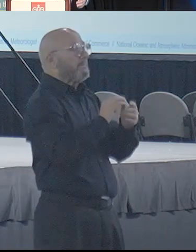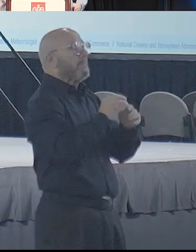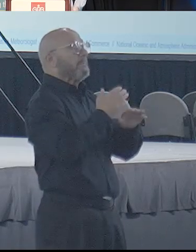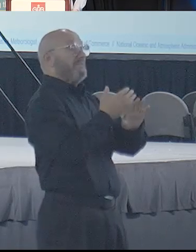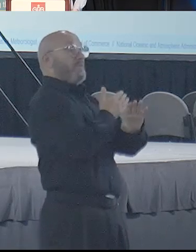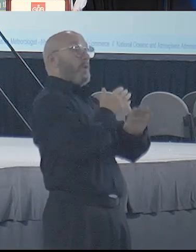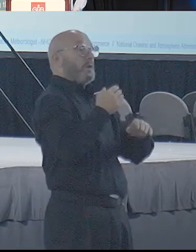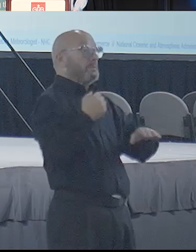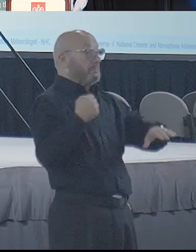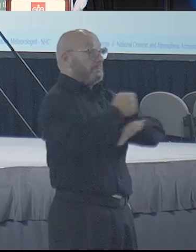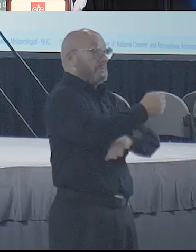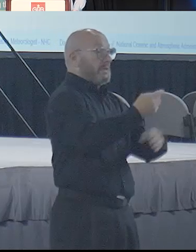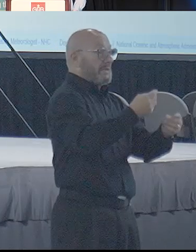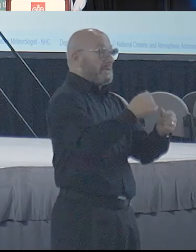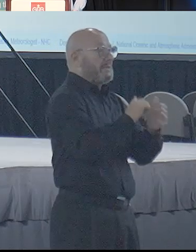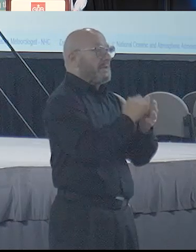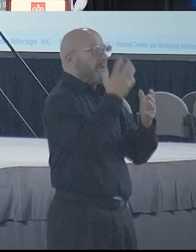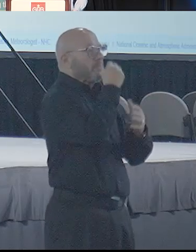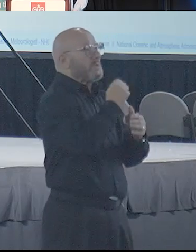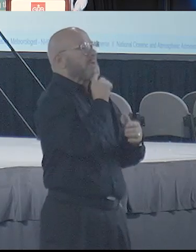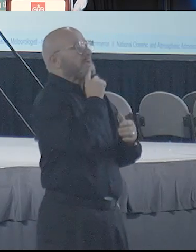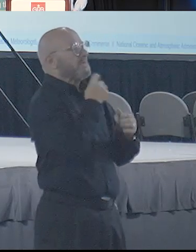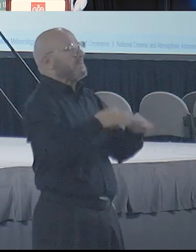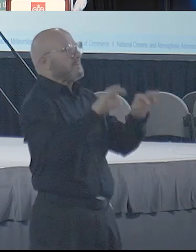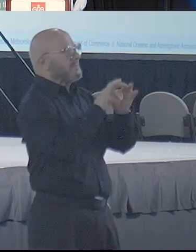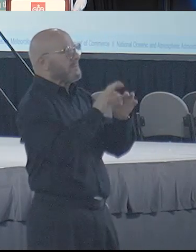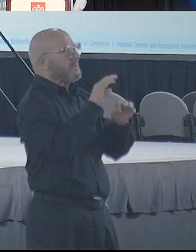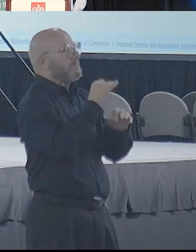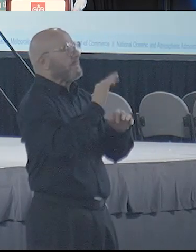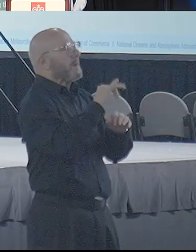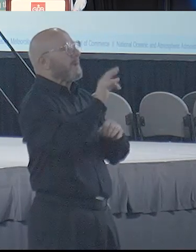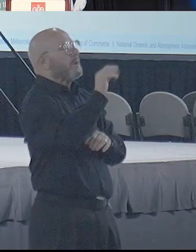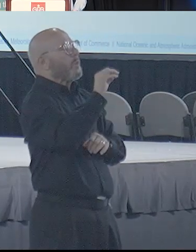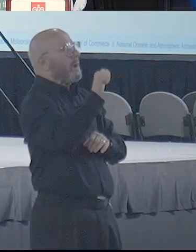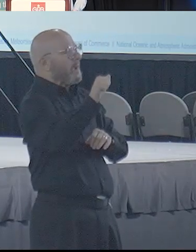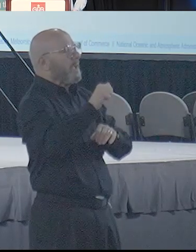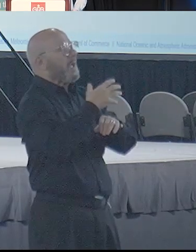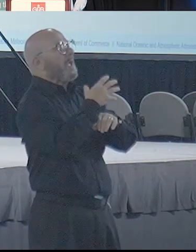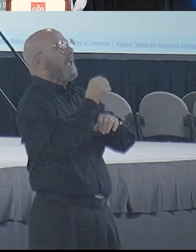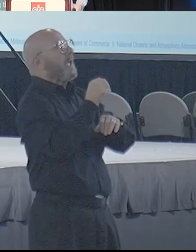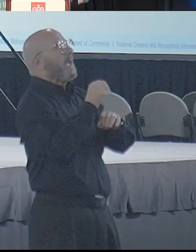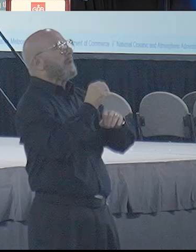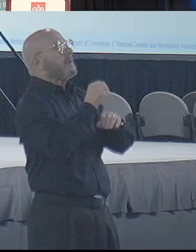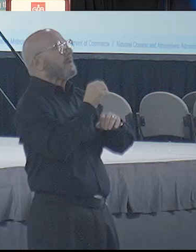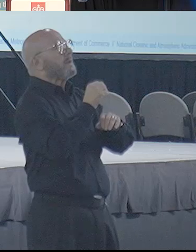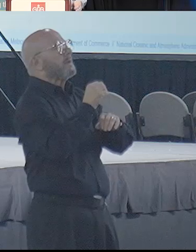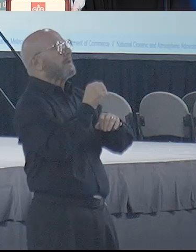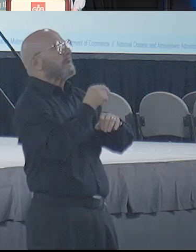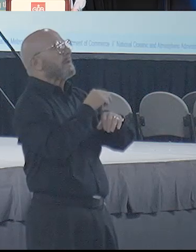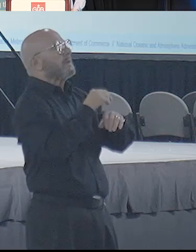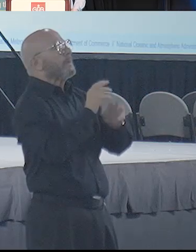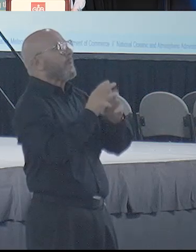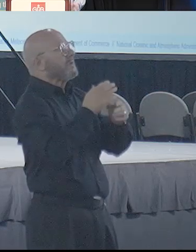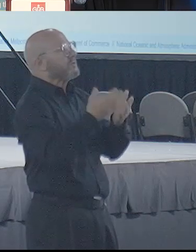pre-landfall. So this was a pretty significant move by NOAA and the National Weather Service to put out a press release ahead of landfall highlighting